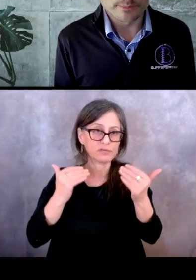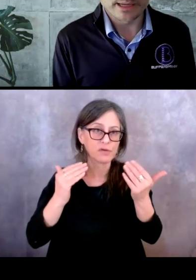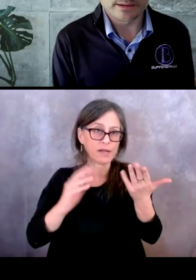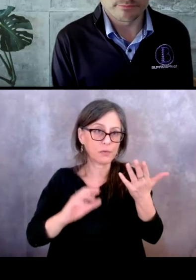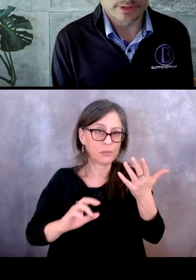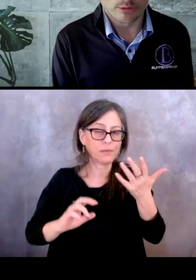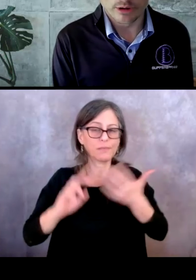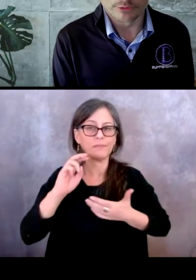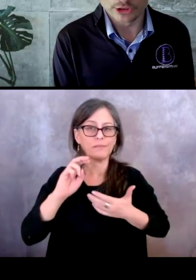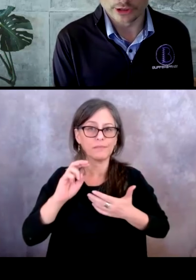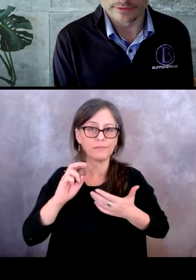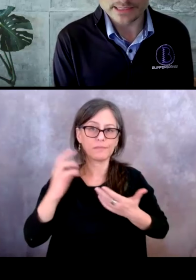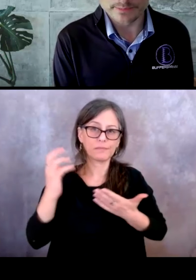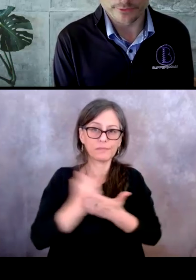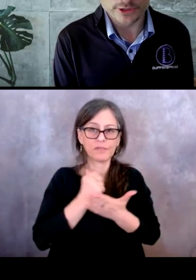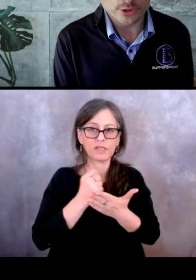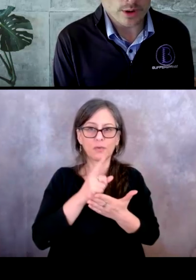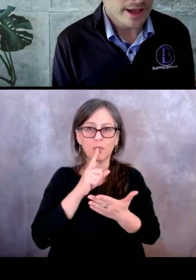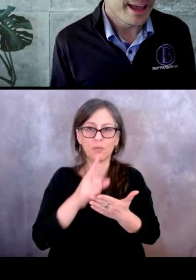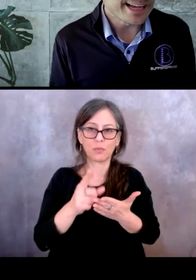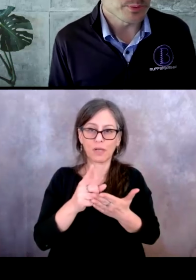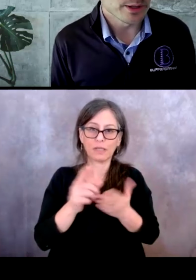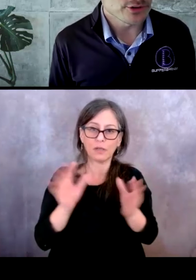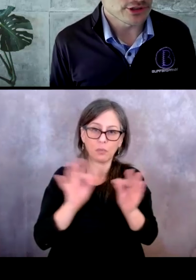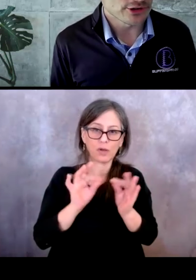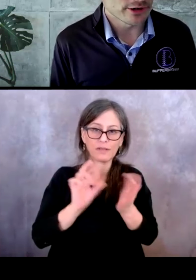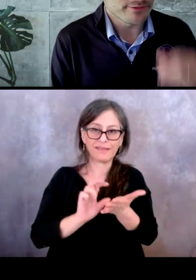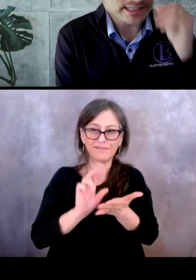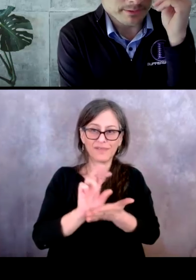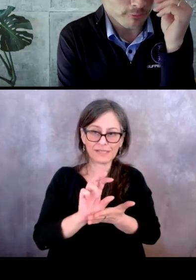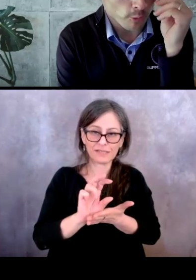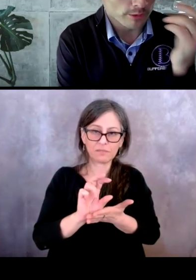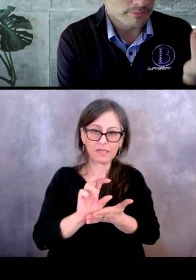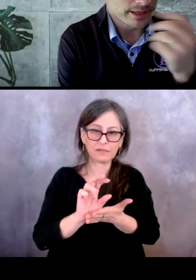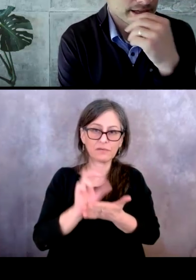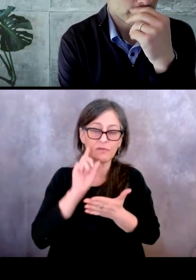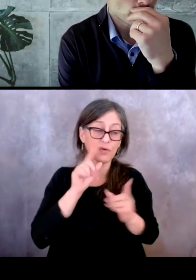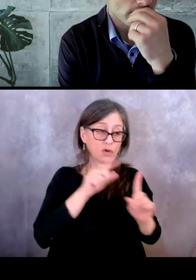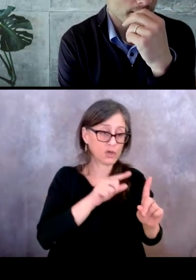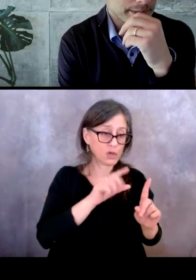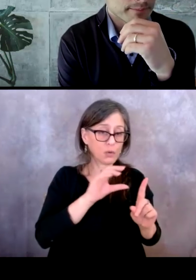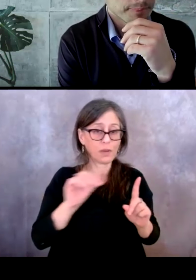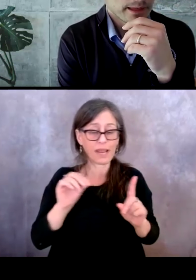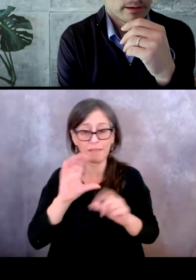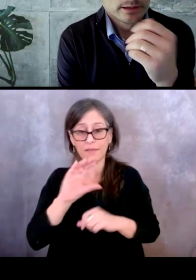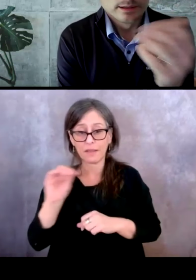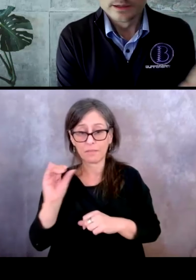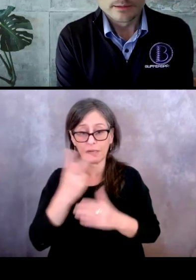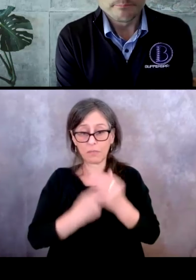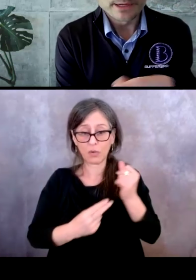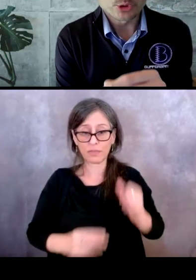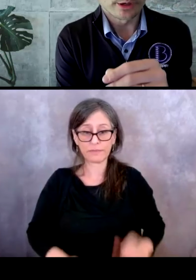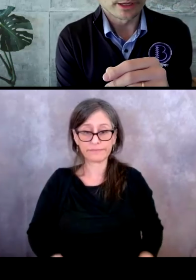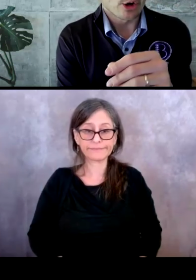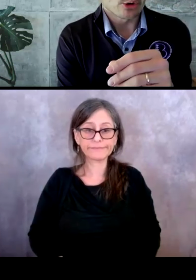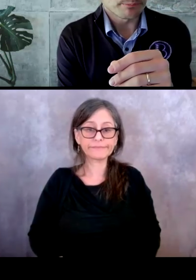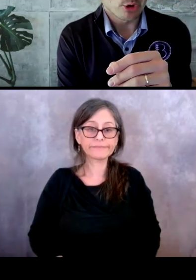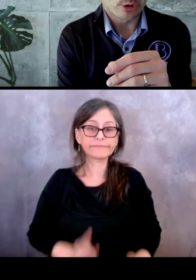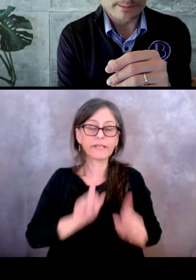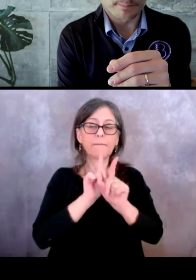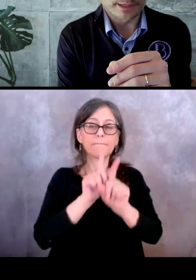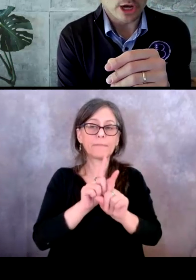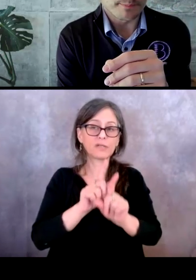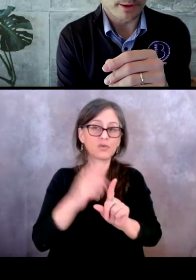It's going to be, a return on investment for you, as well as a return on investment for the individual company. Mentoring and